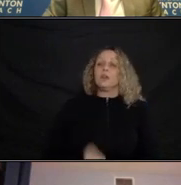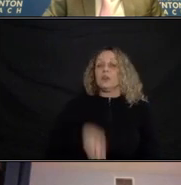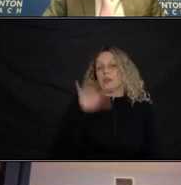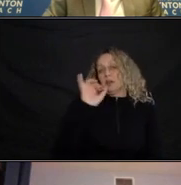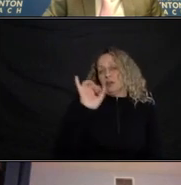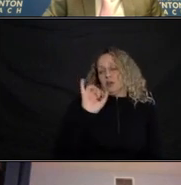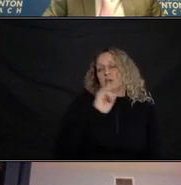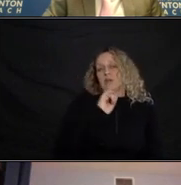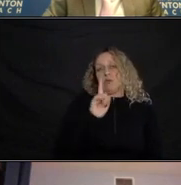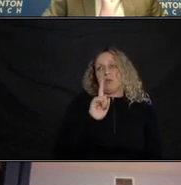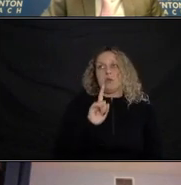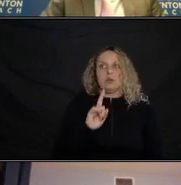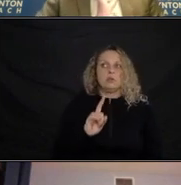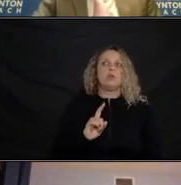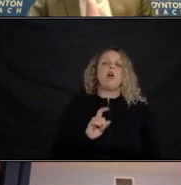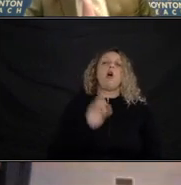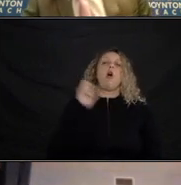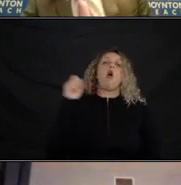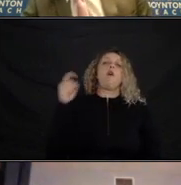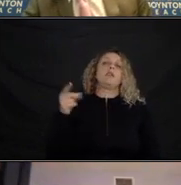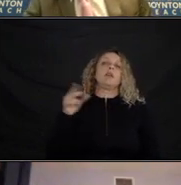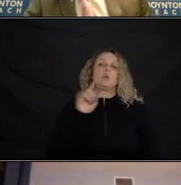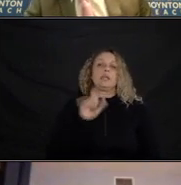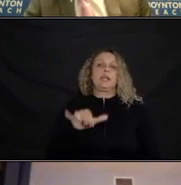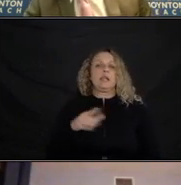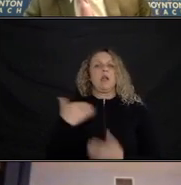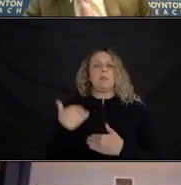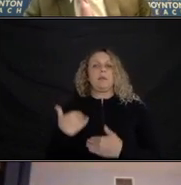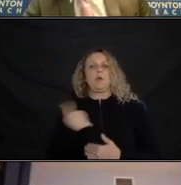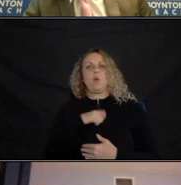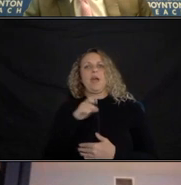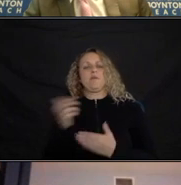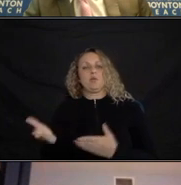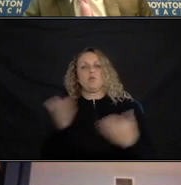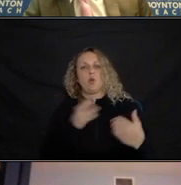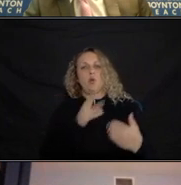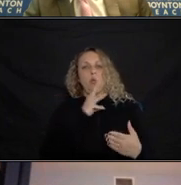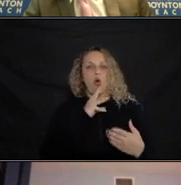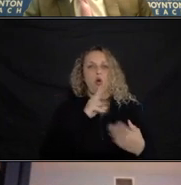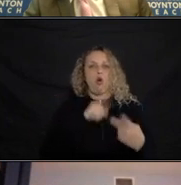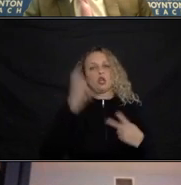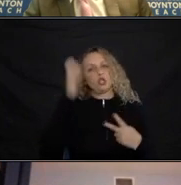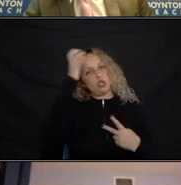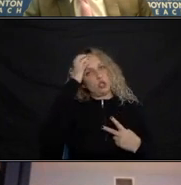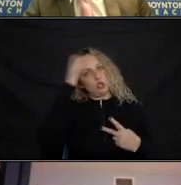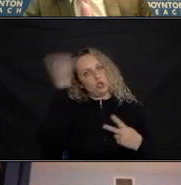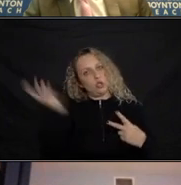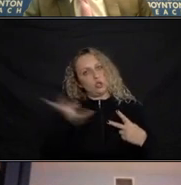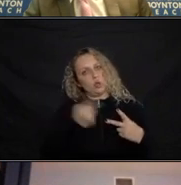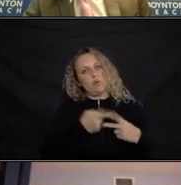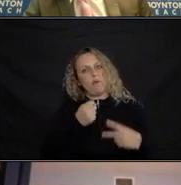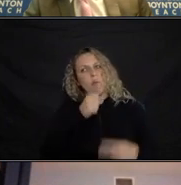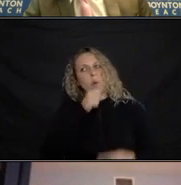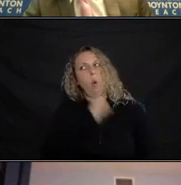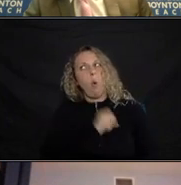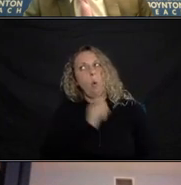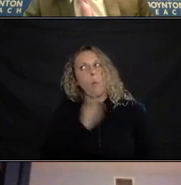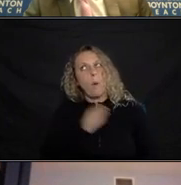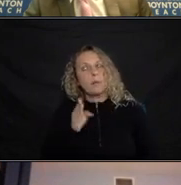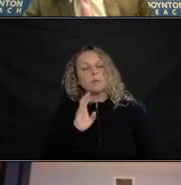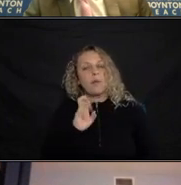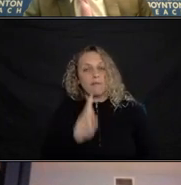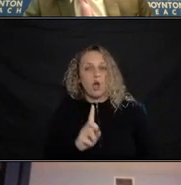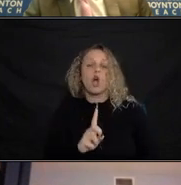very substantial offsite utility obligation. We basically have to bring water and sewer up from old Boynton Beach